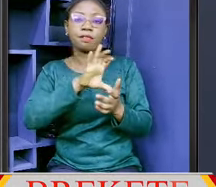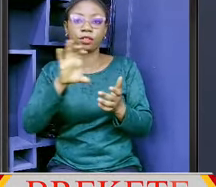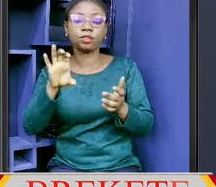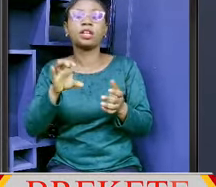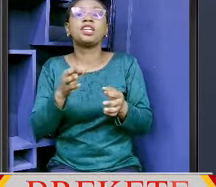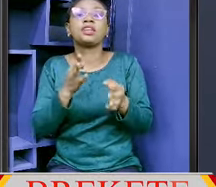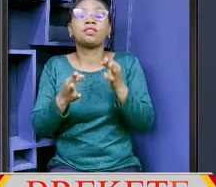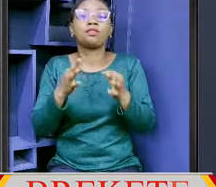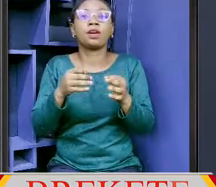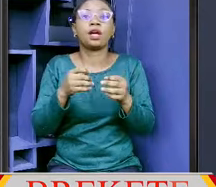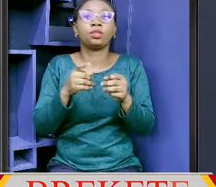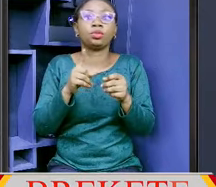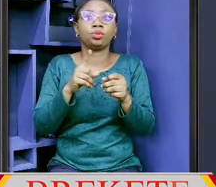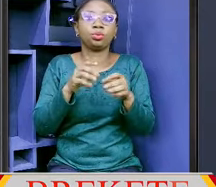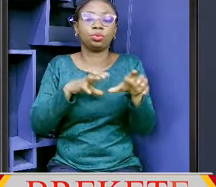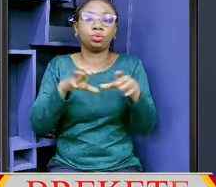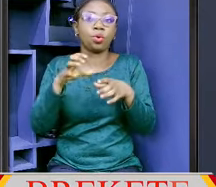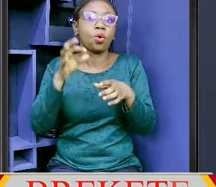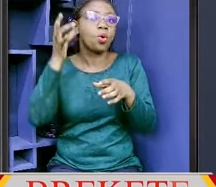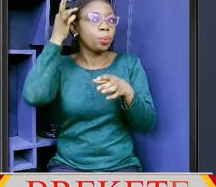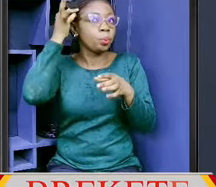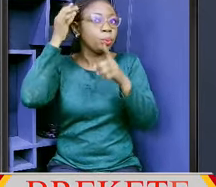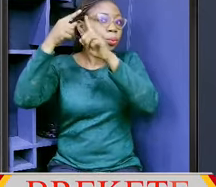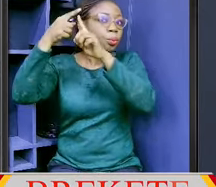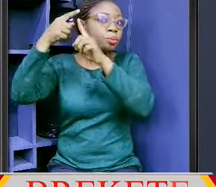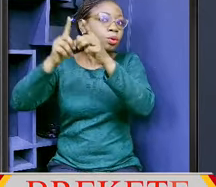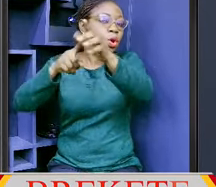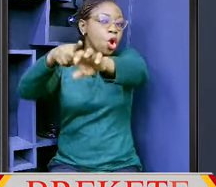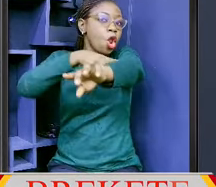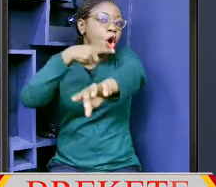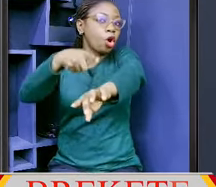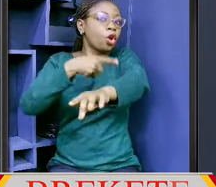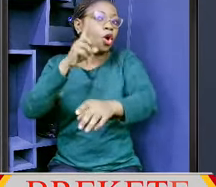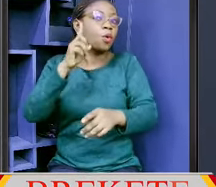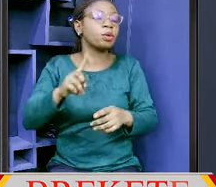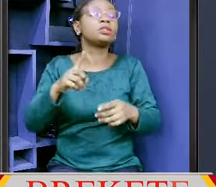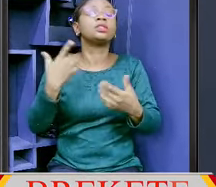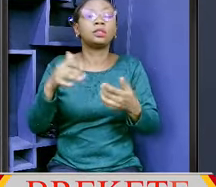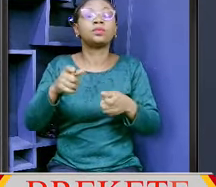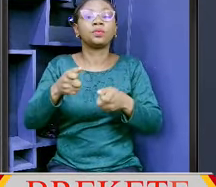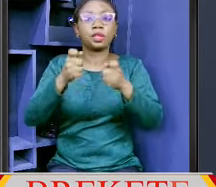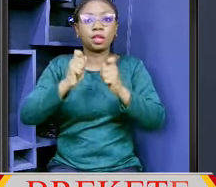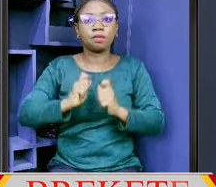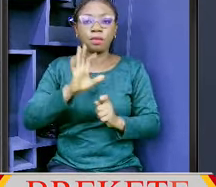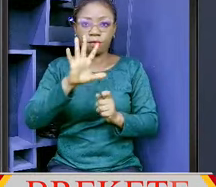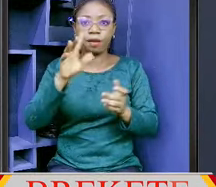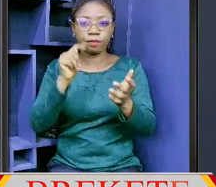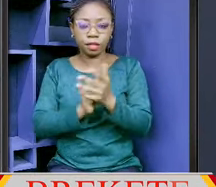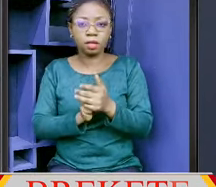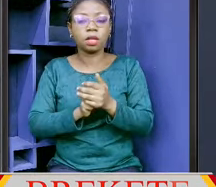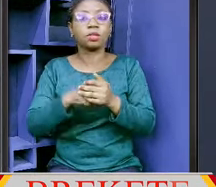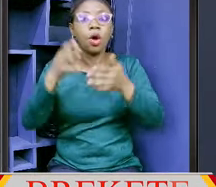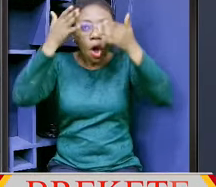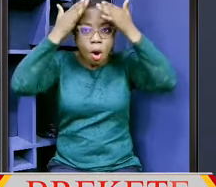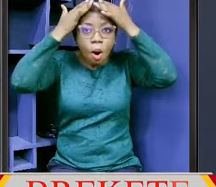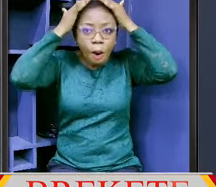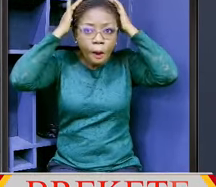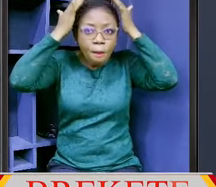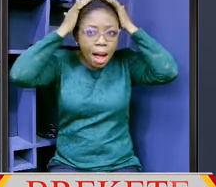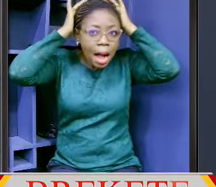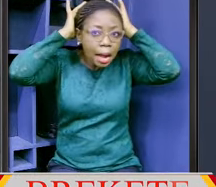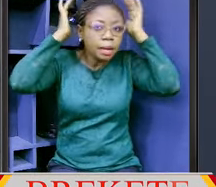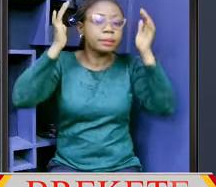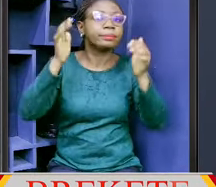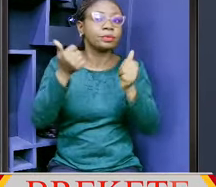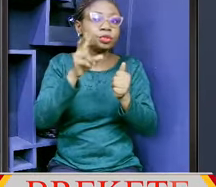long one. Yeah. Some people give me 5,000, sir. 5,000. Yes, sir. So all back now 2.5 with attachment. Yes, sir. Yes,